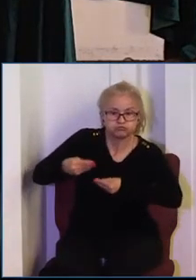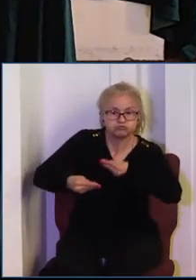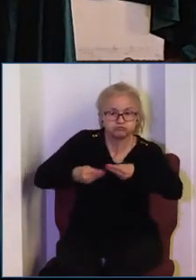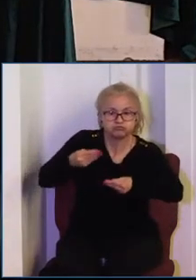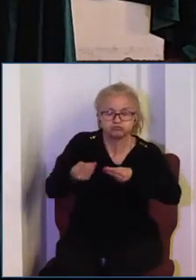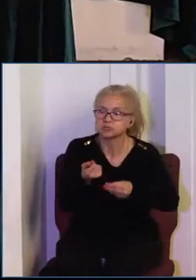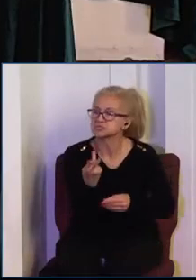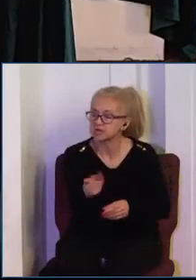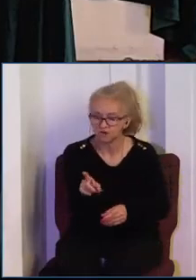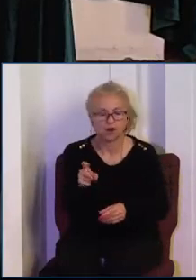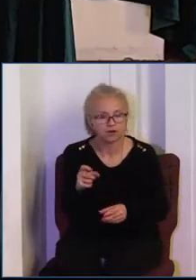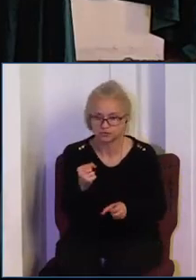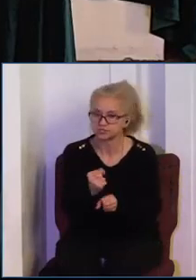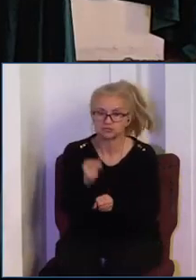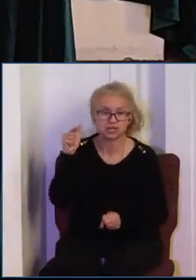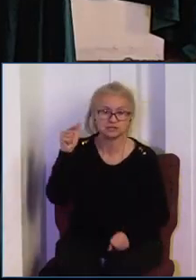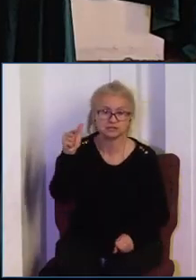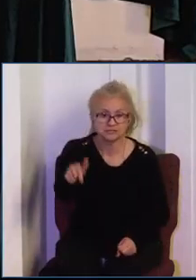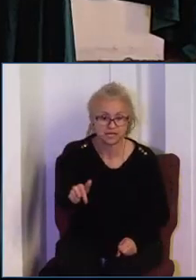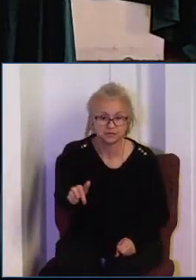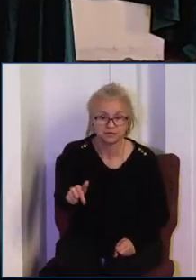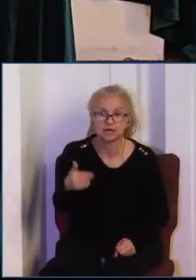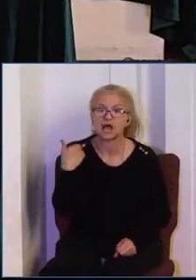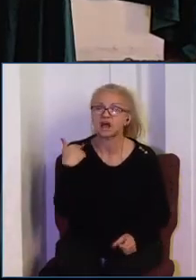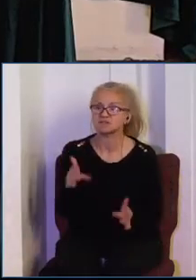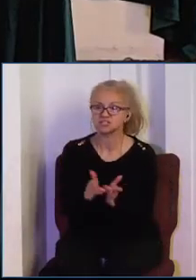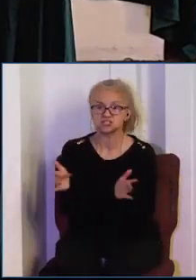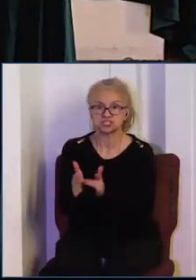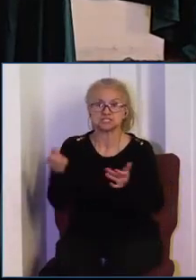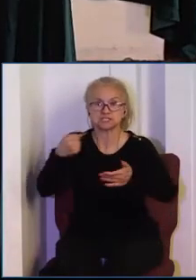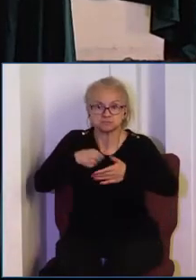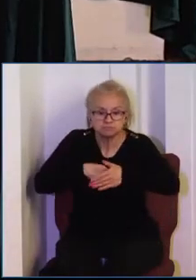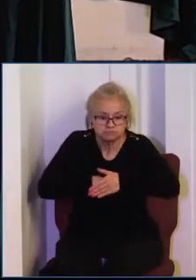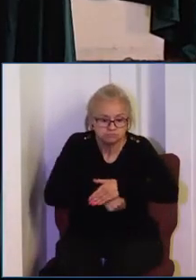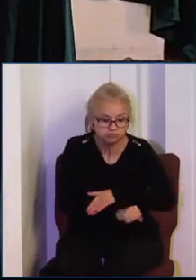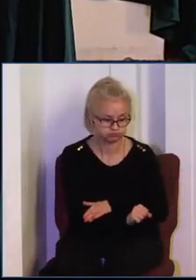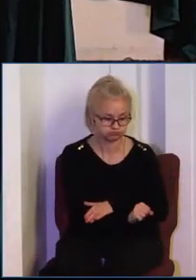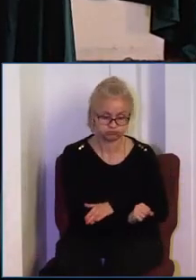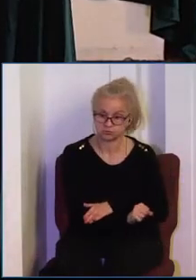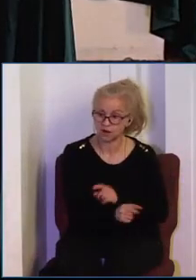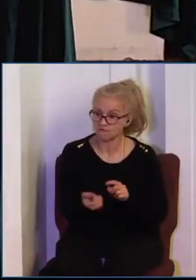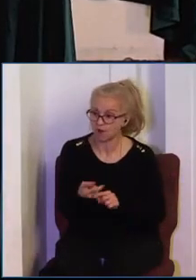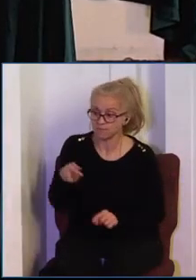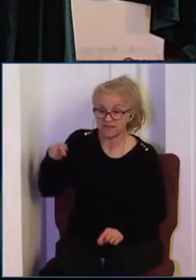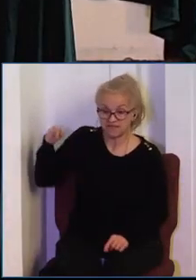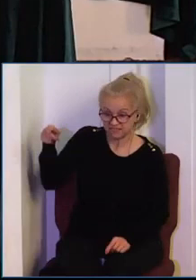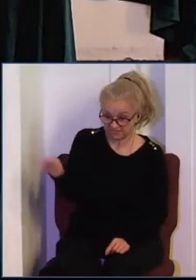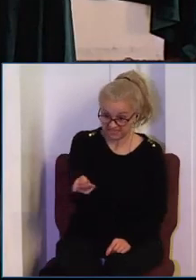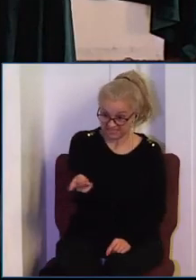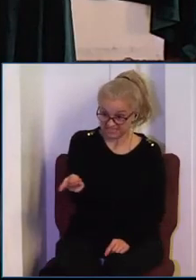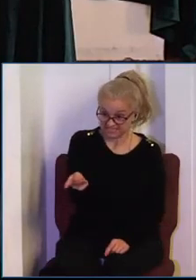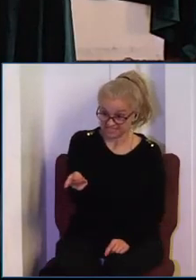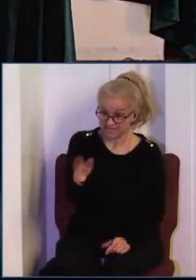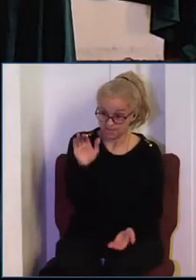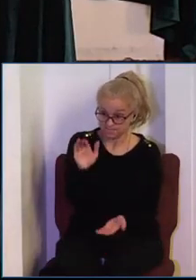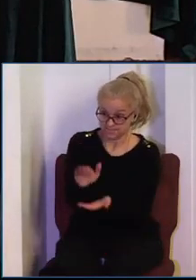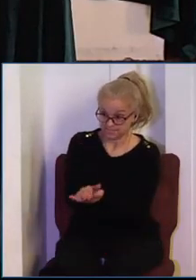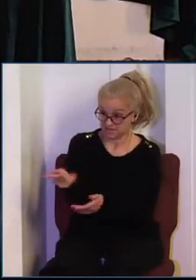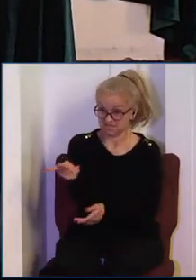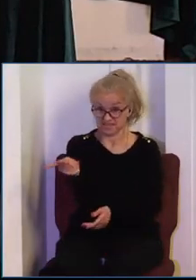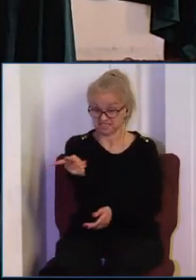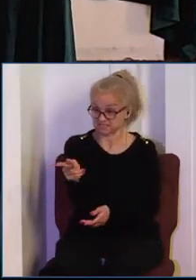hundreds of years later, we have Jesus coming from this marriage